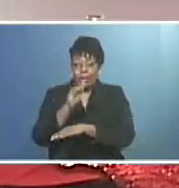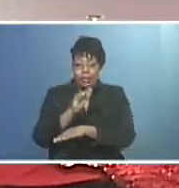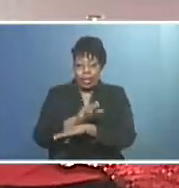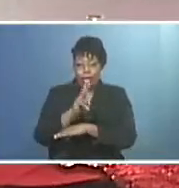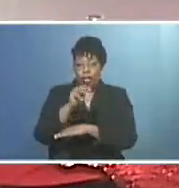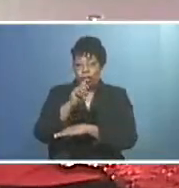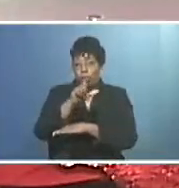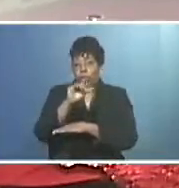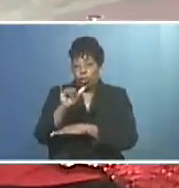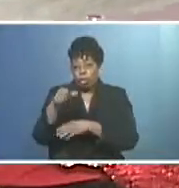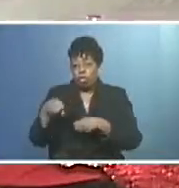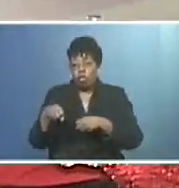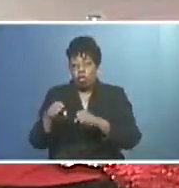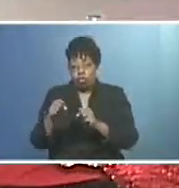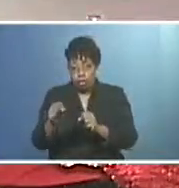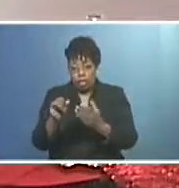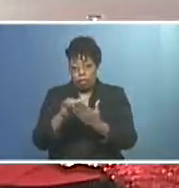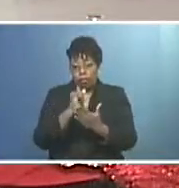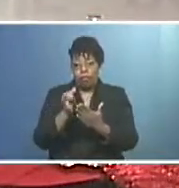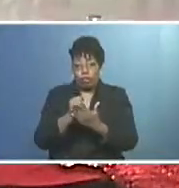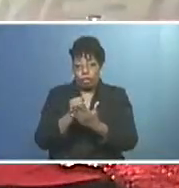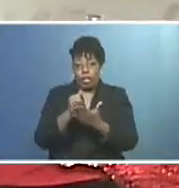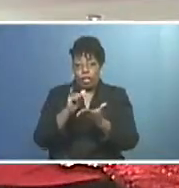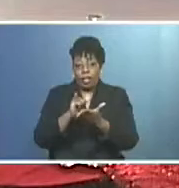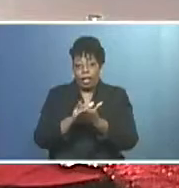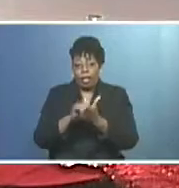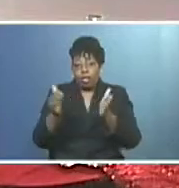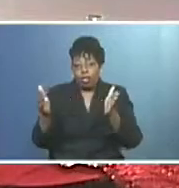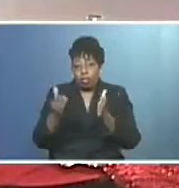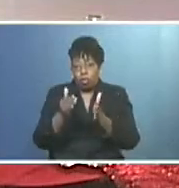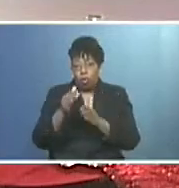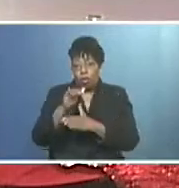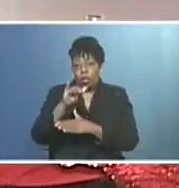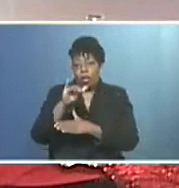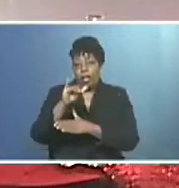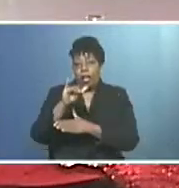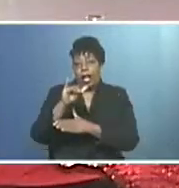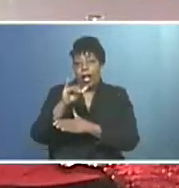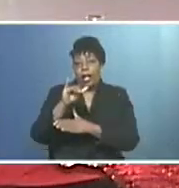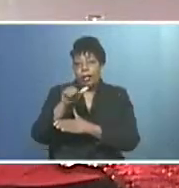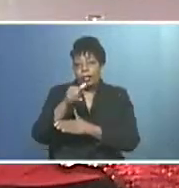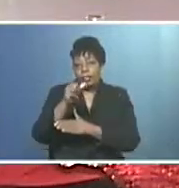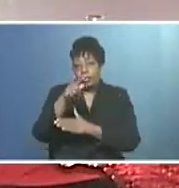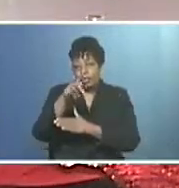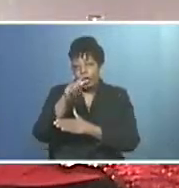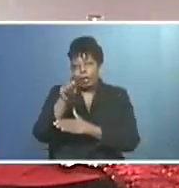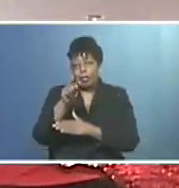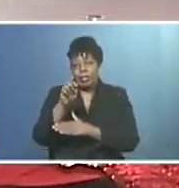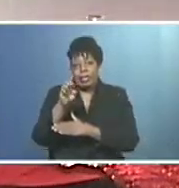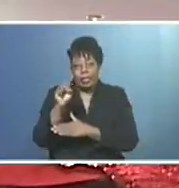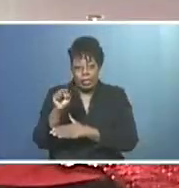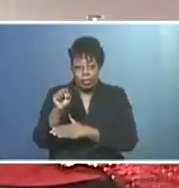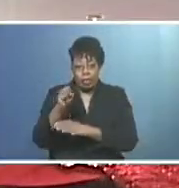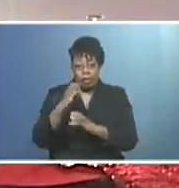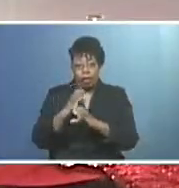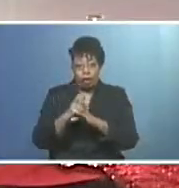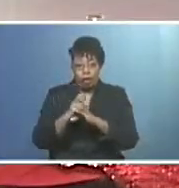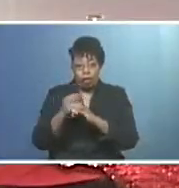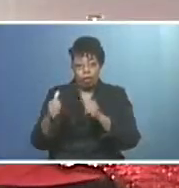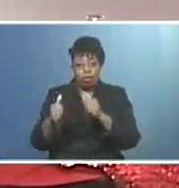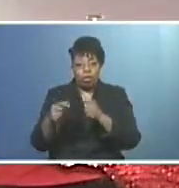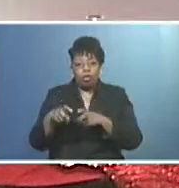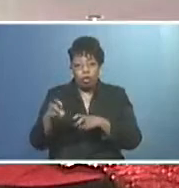Street. Investigations reveal that the occupants of a small Japanese vehicle were traveling along Morley Street when they heard